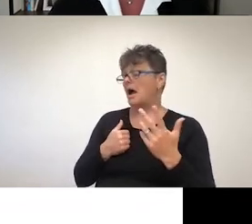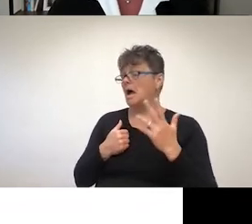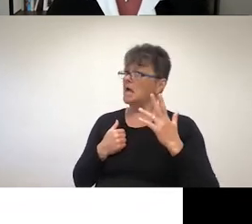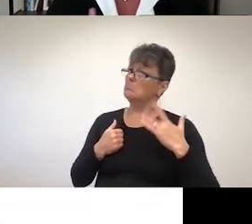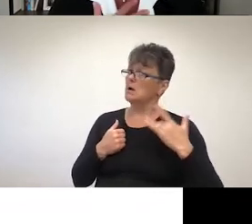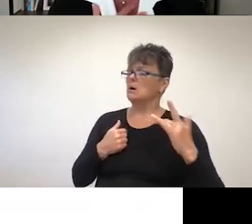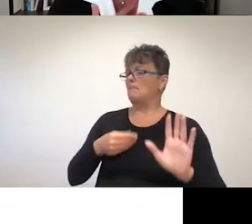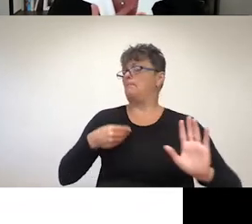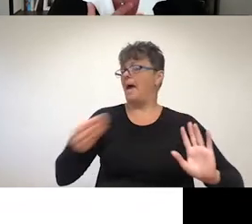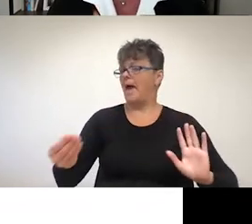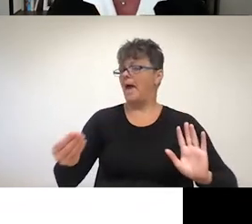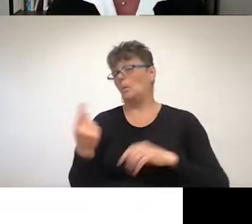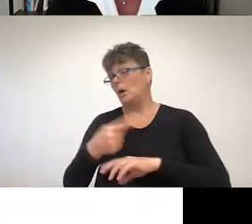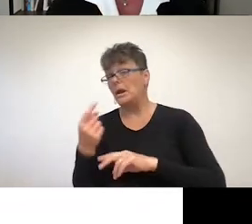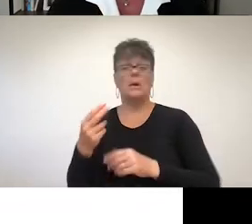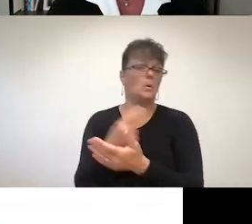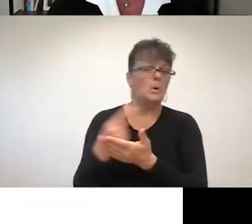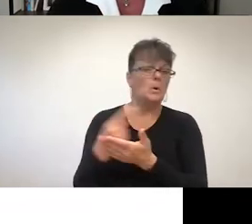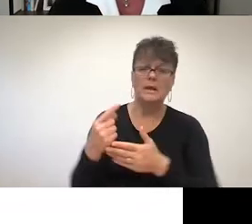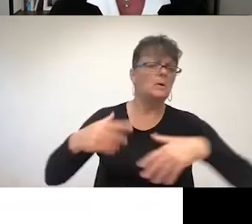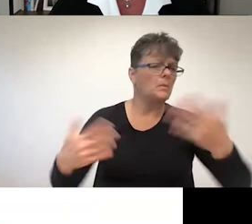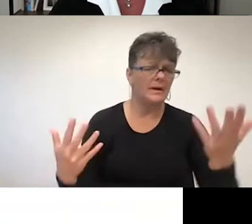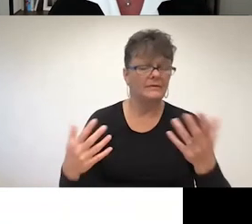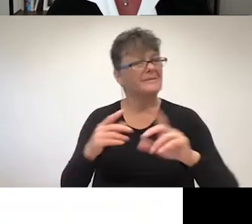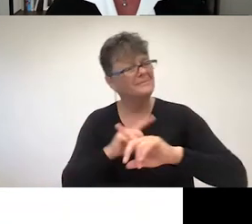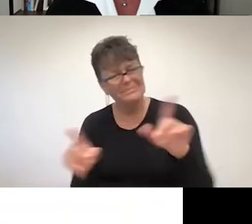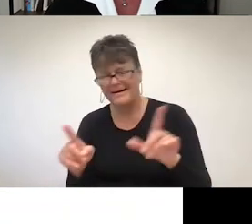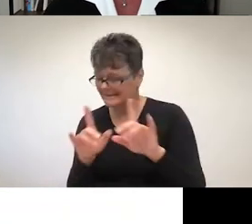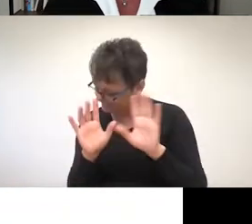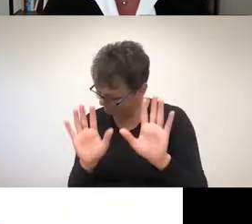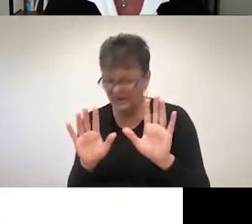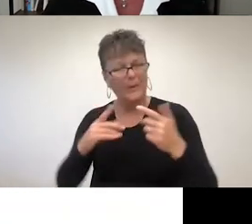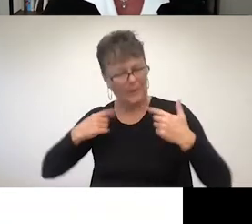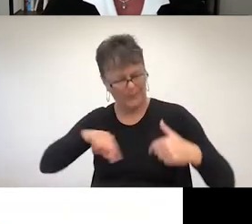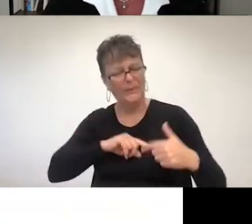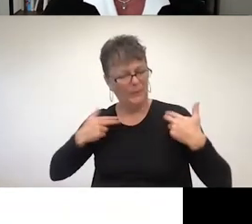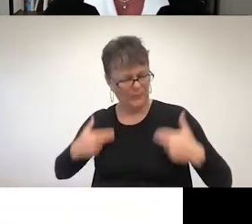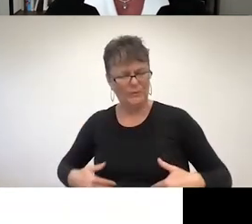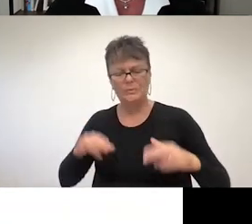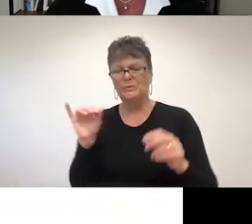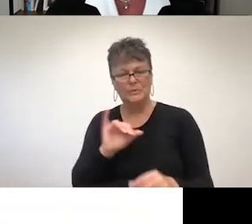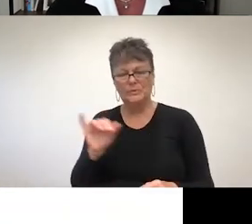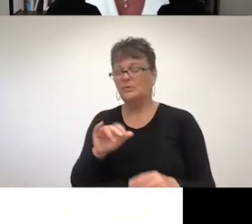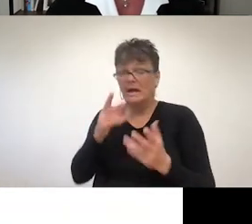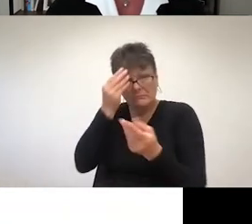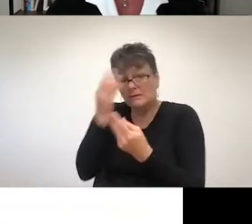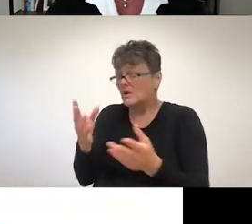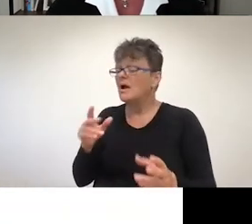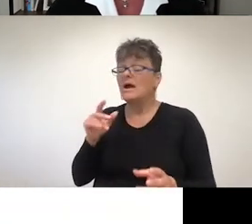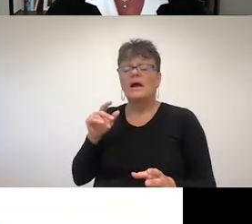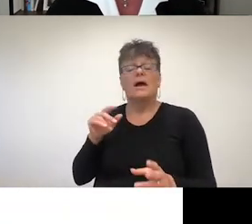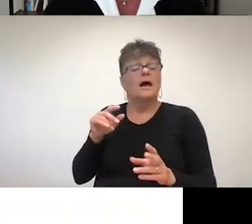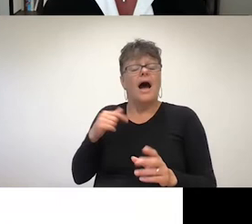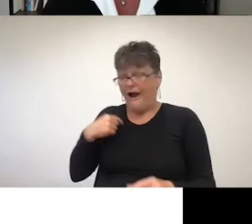the same token, because we are humans and life happens for us as well, if something unexpected comes up where you're not available in the way